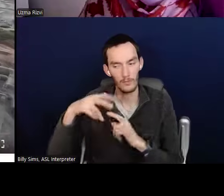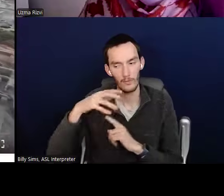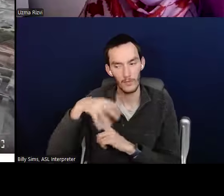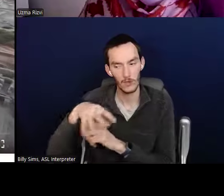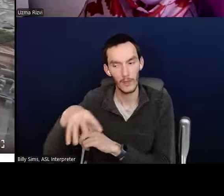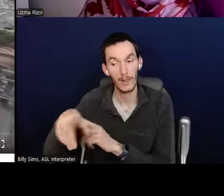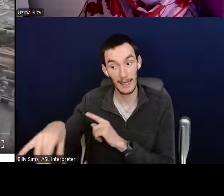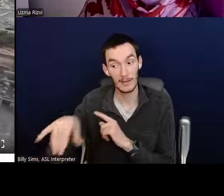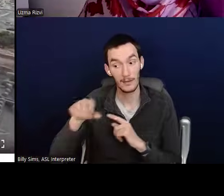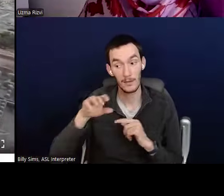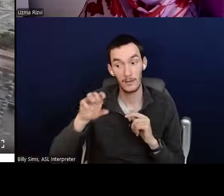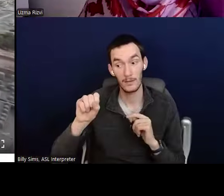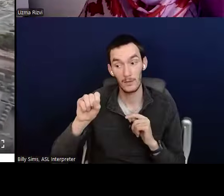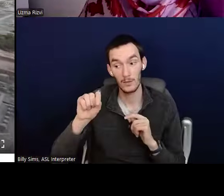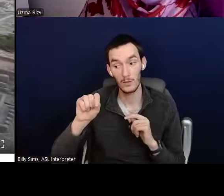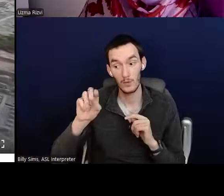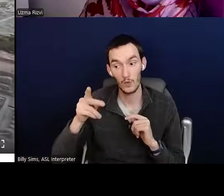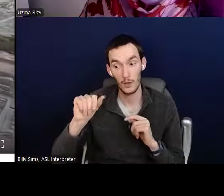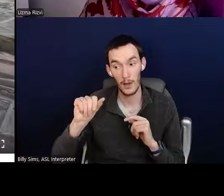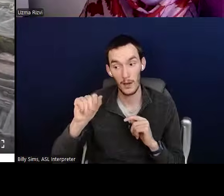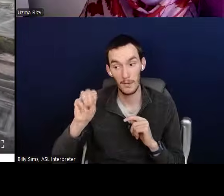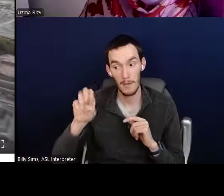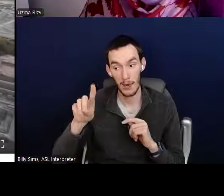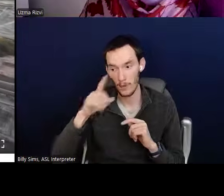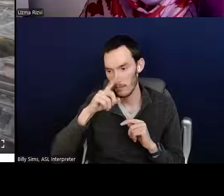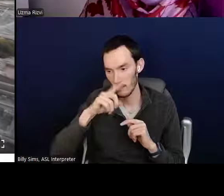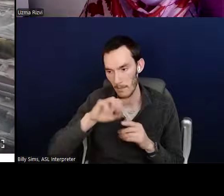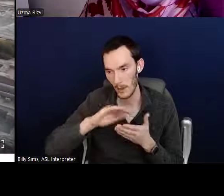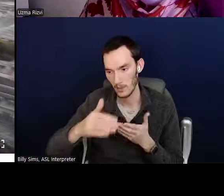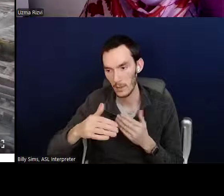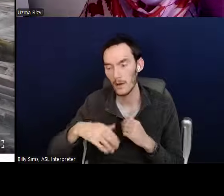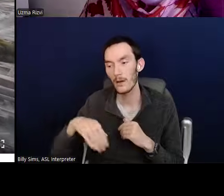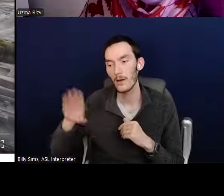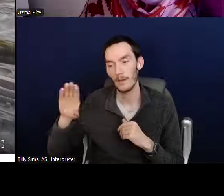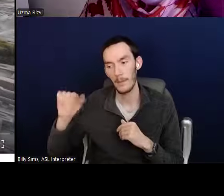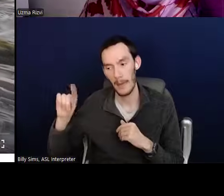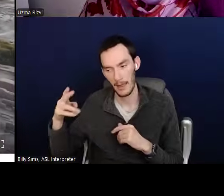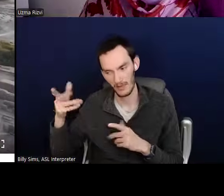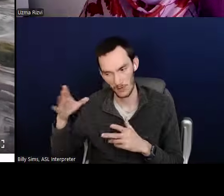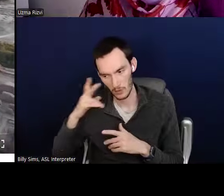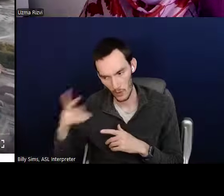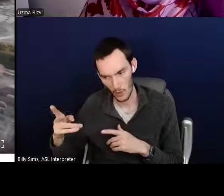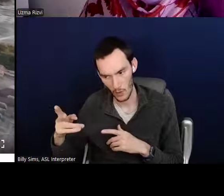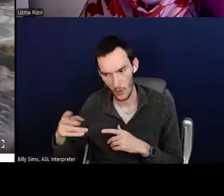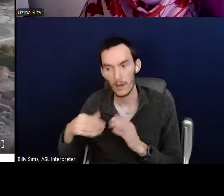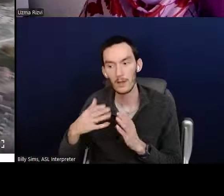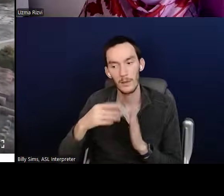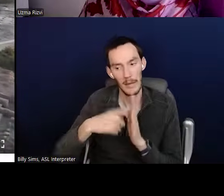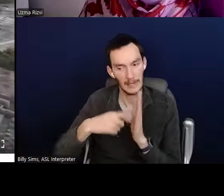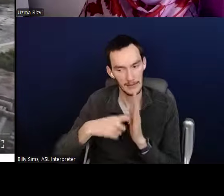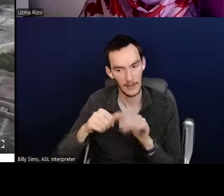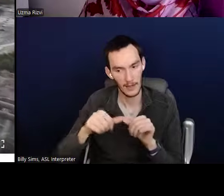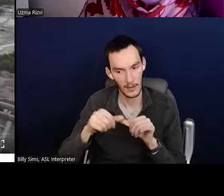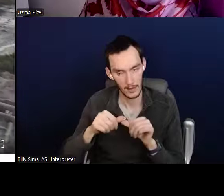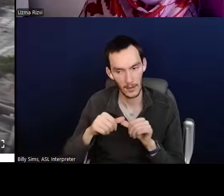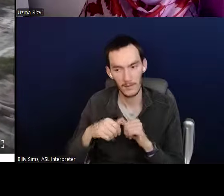stupa mound that you can see, so that you can actually see the stupa here. The Great Bath we just passed by. This is some of the excavated areas. The